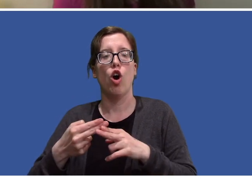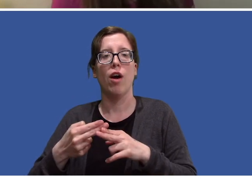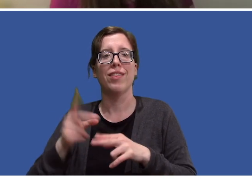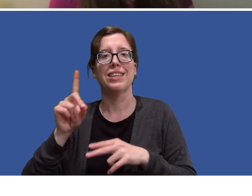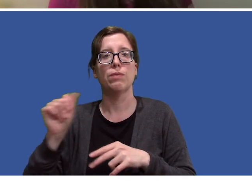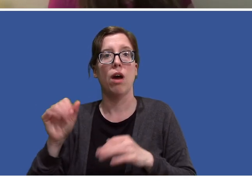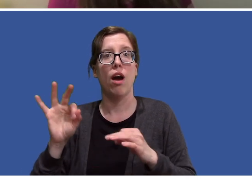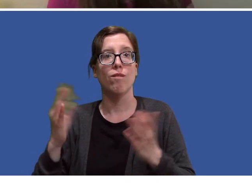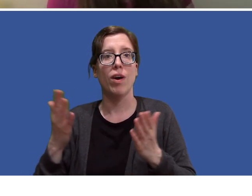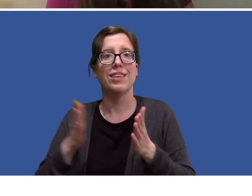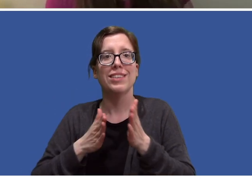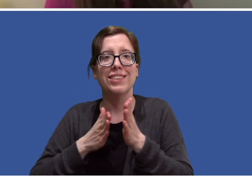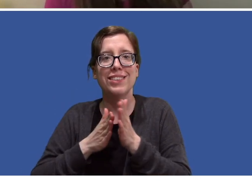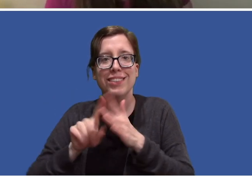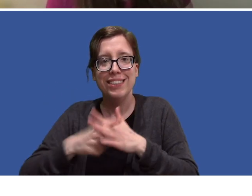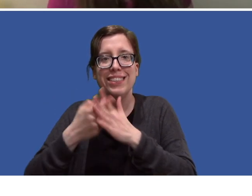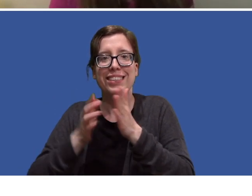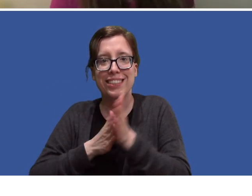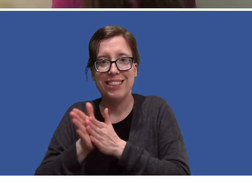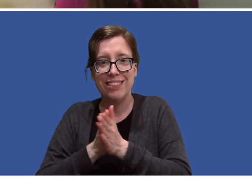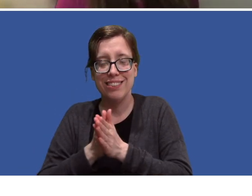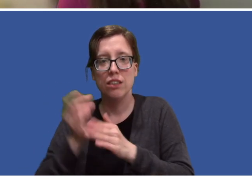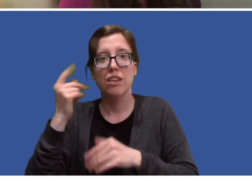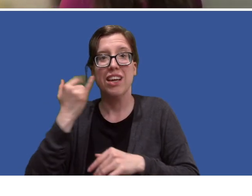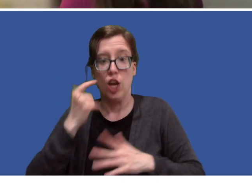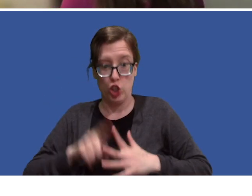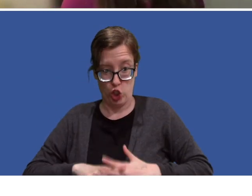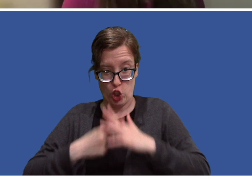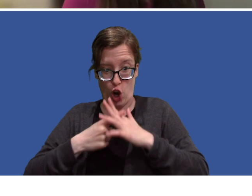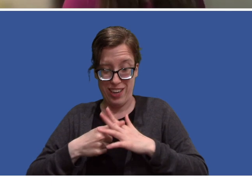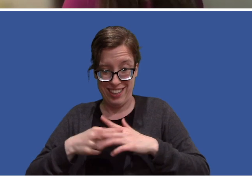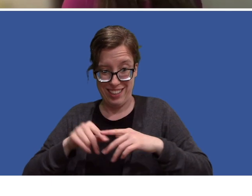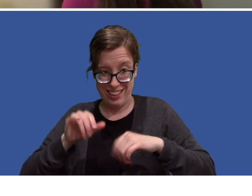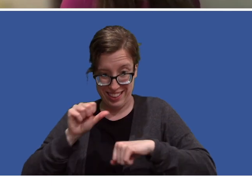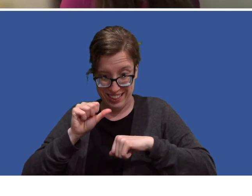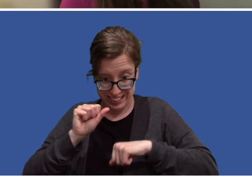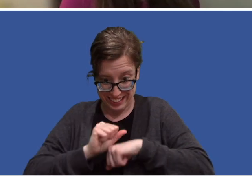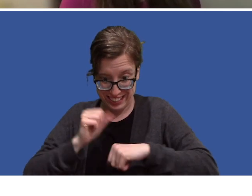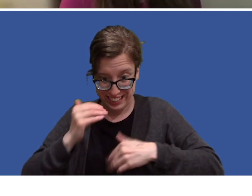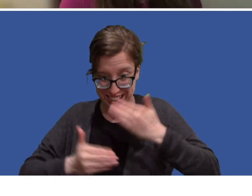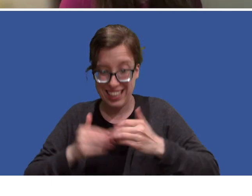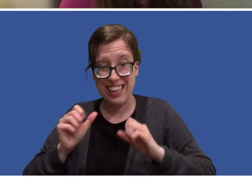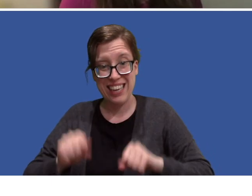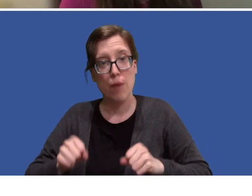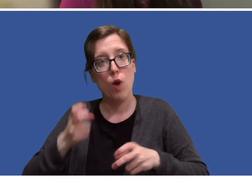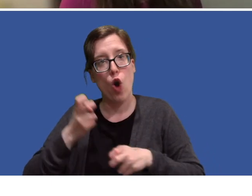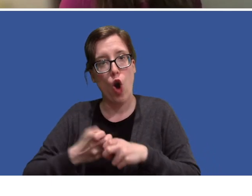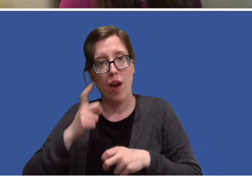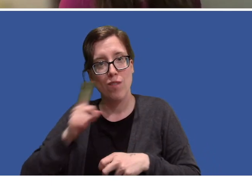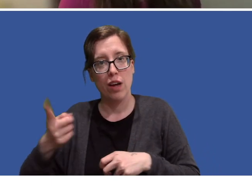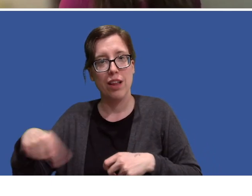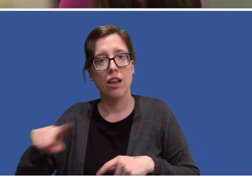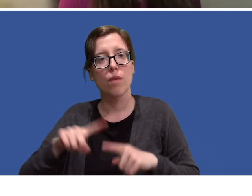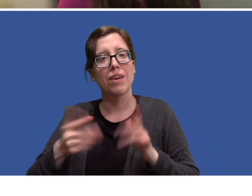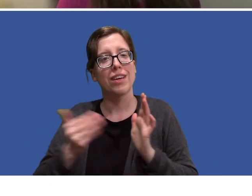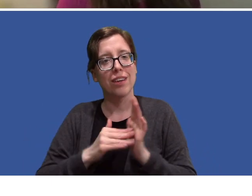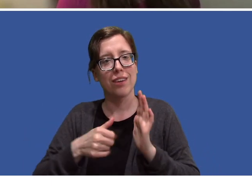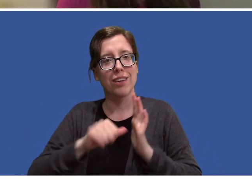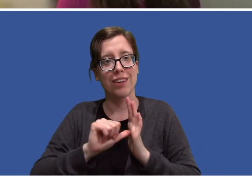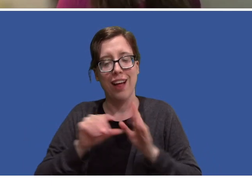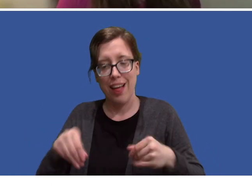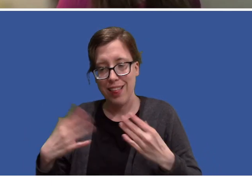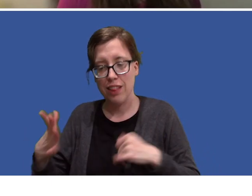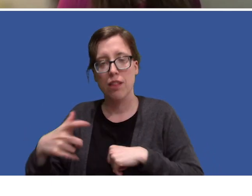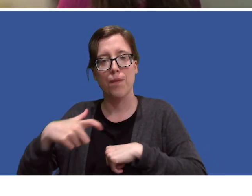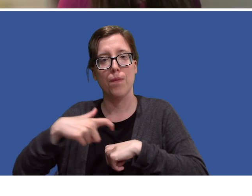an individual, but just allow them that time, give them those tools. Just make sure that you're